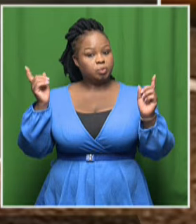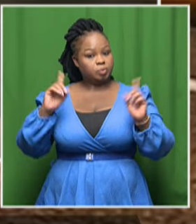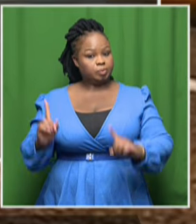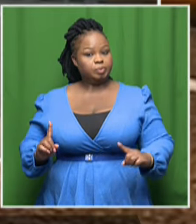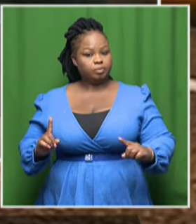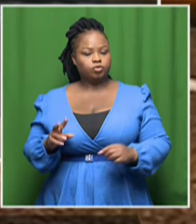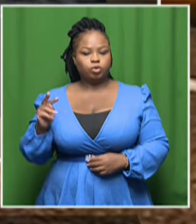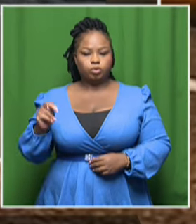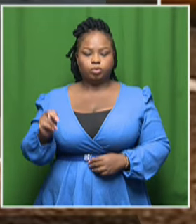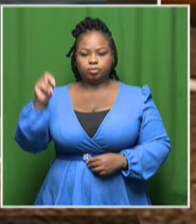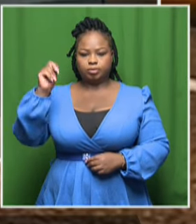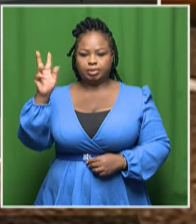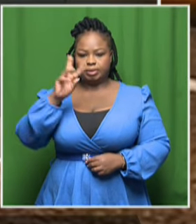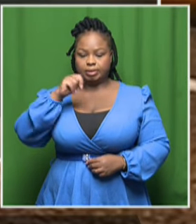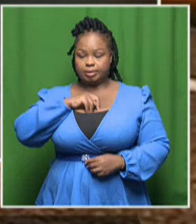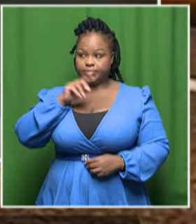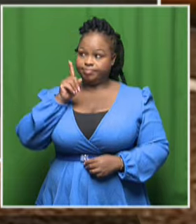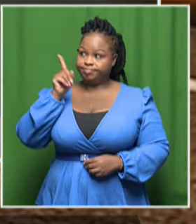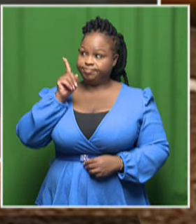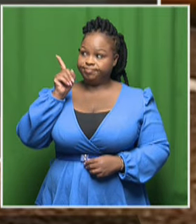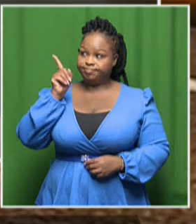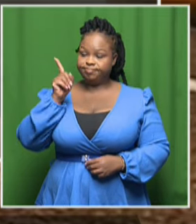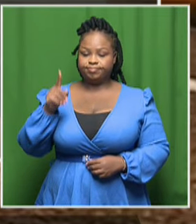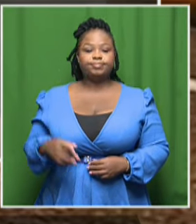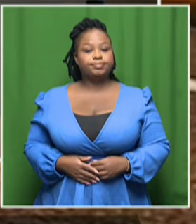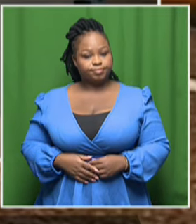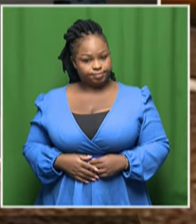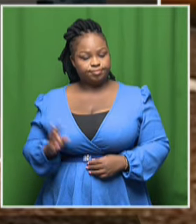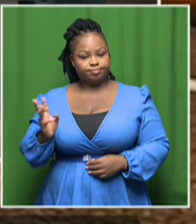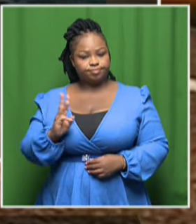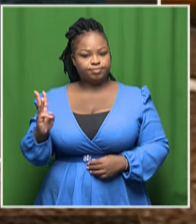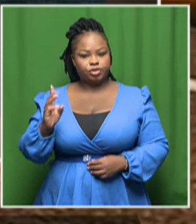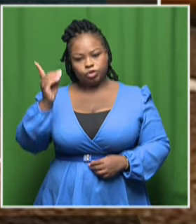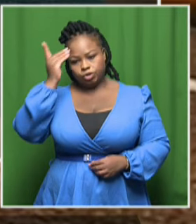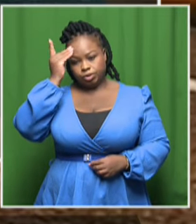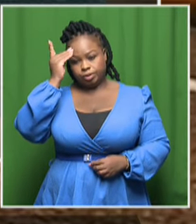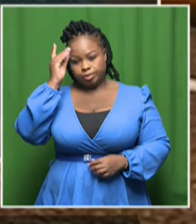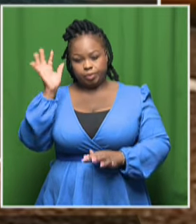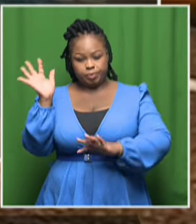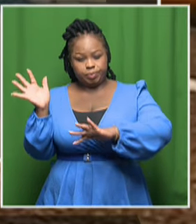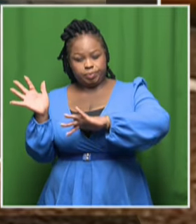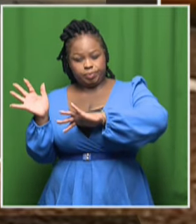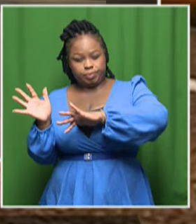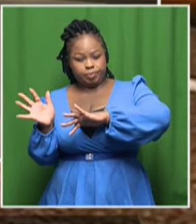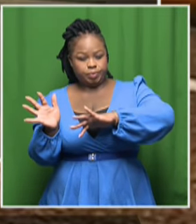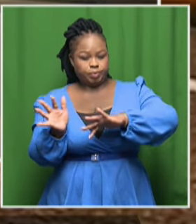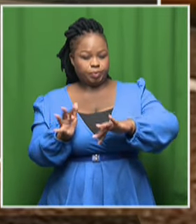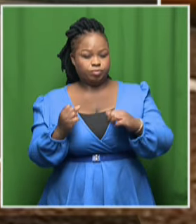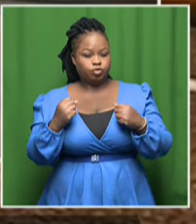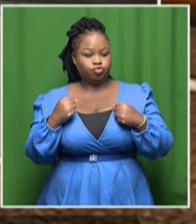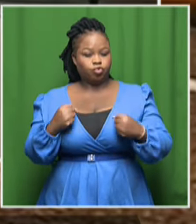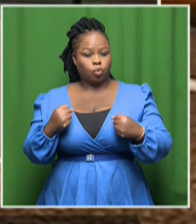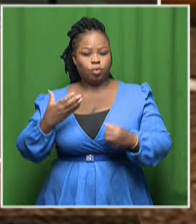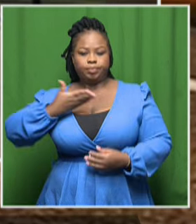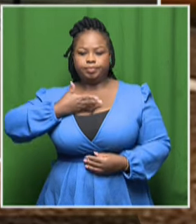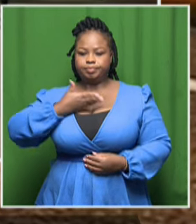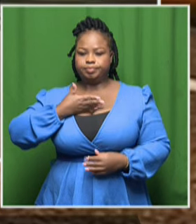for northern parts of KZN. Don't know whether this is related, but down at Durban, you can see that high wind blowing something in, and quite sort